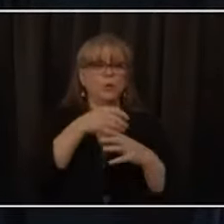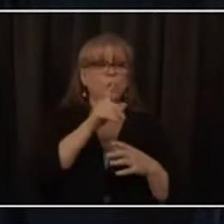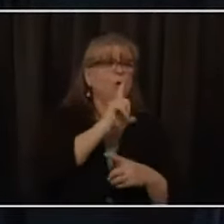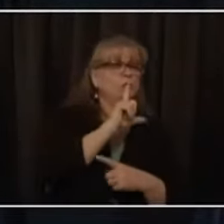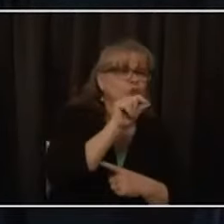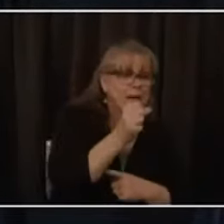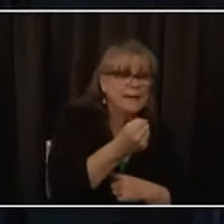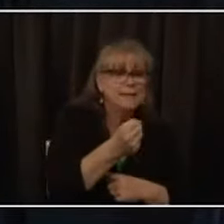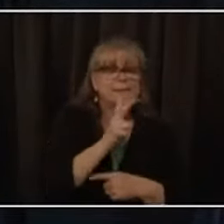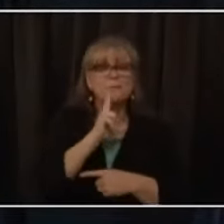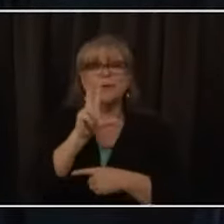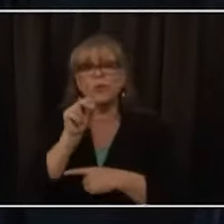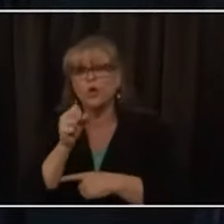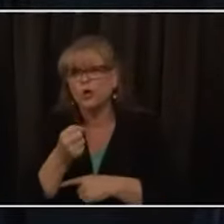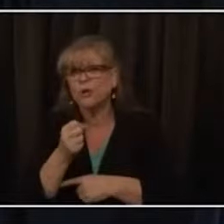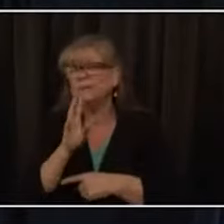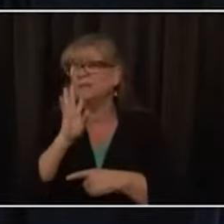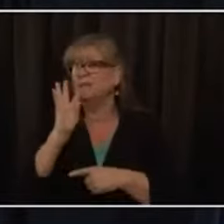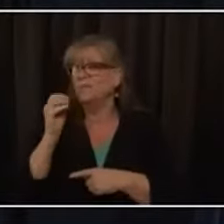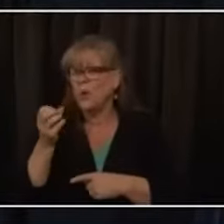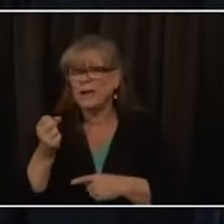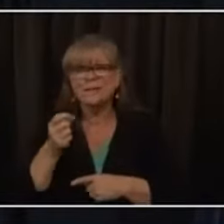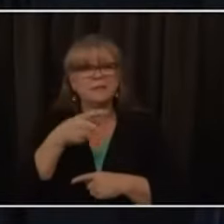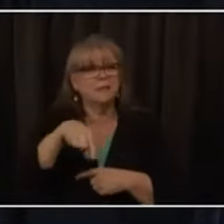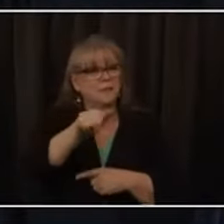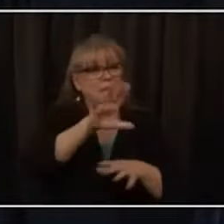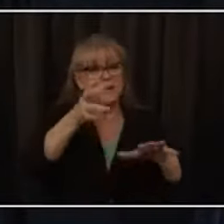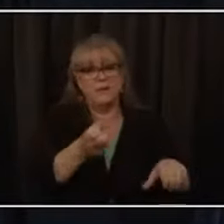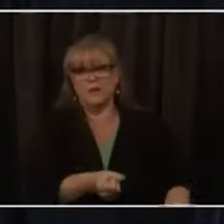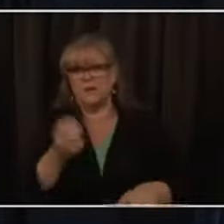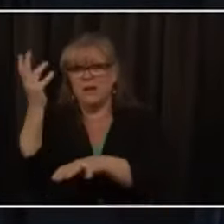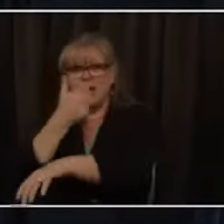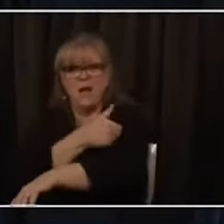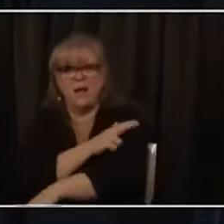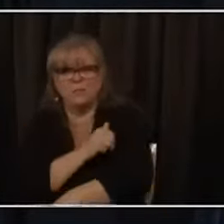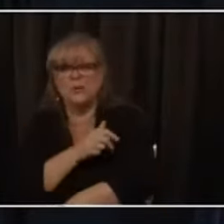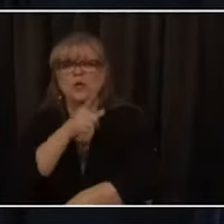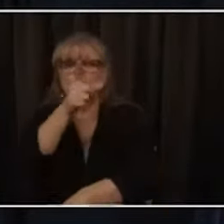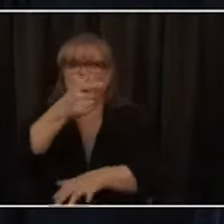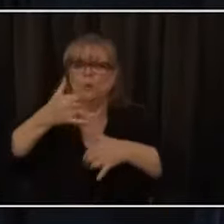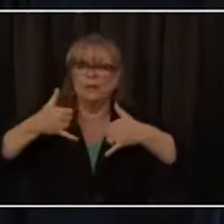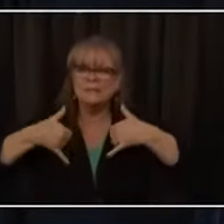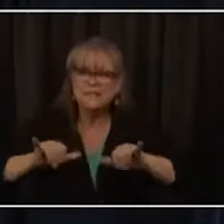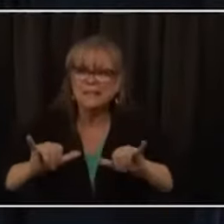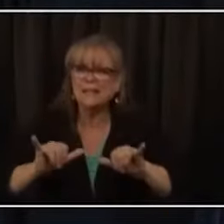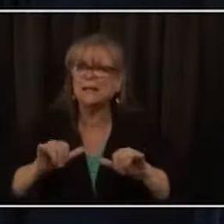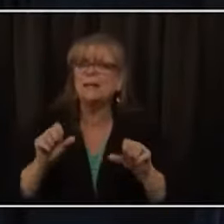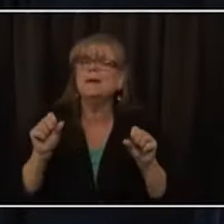even if you don't end up in the hospital right away and you get COVID, there's still a chance, and we're seeing this, that people have long-term health impacts from